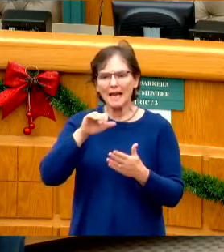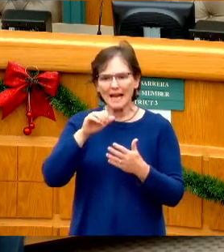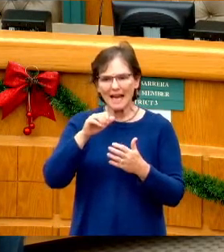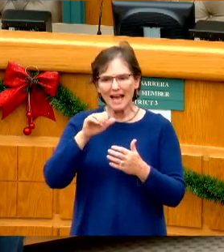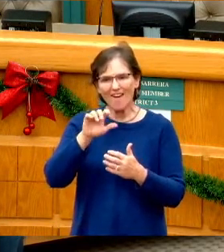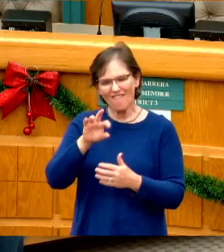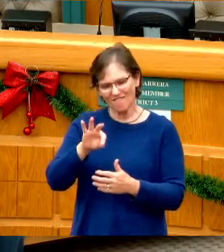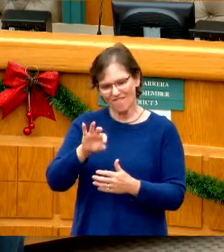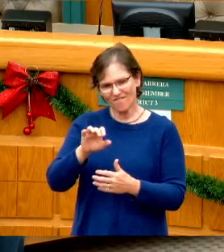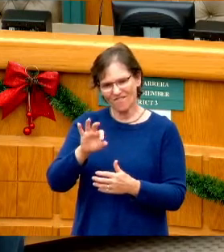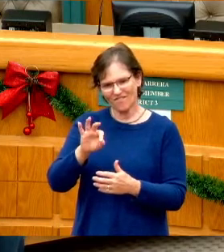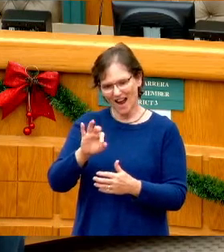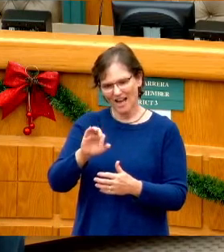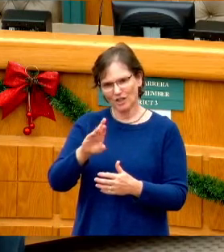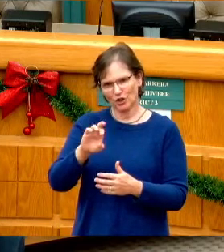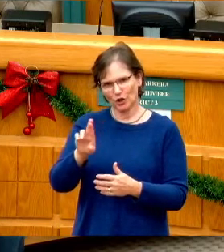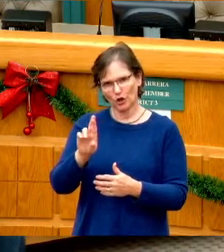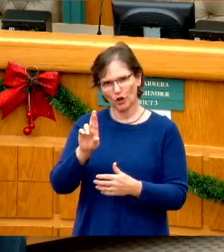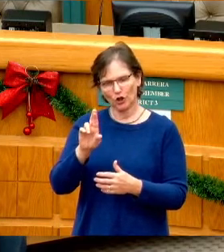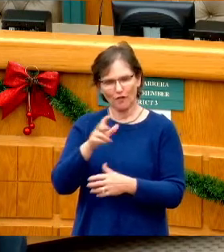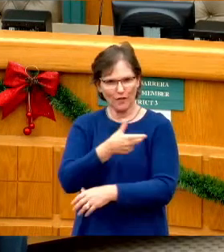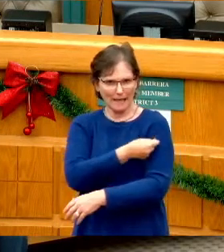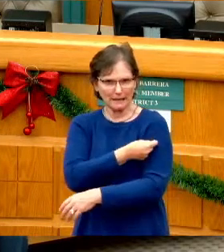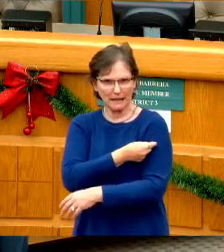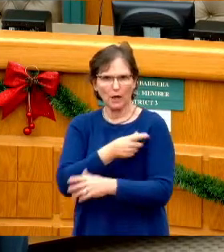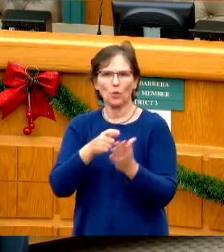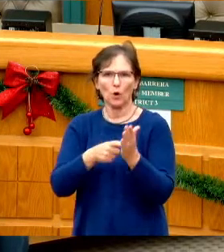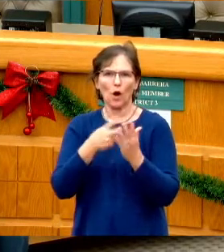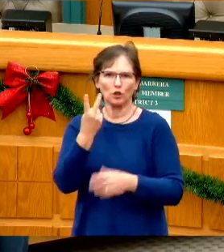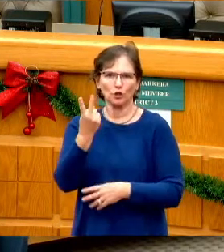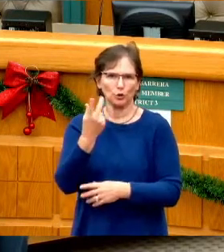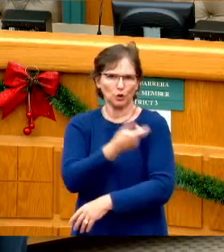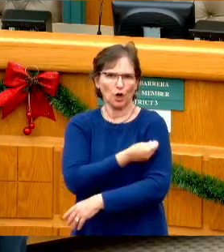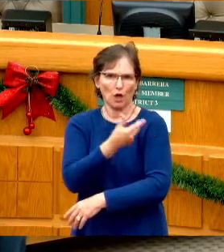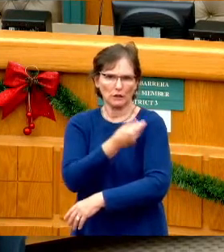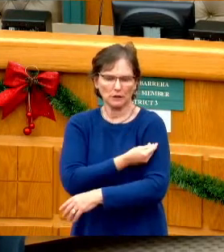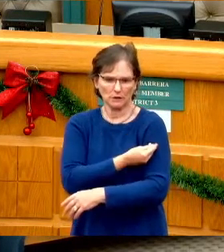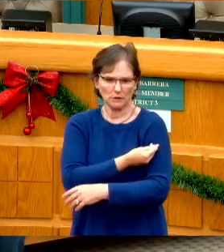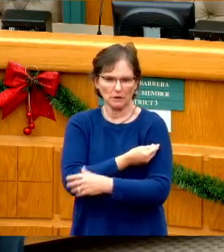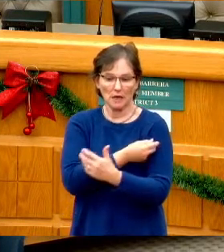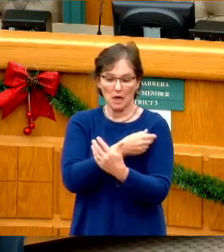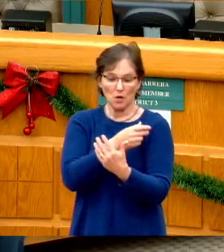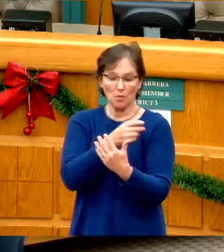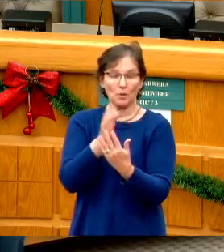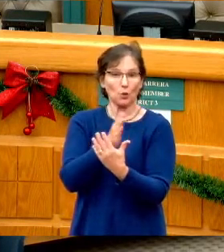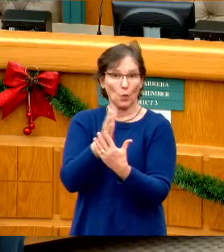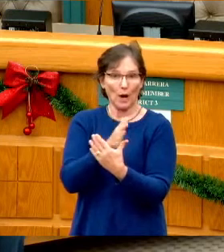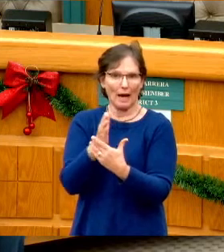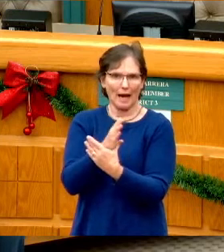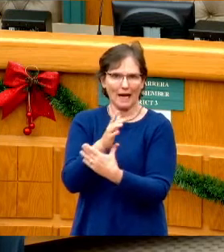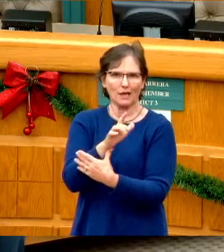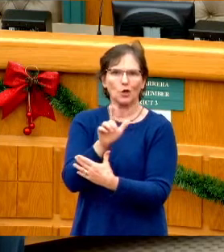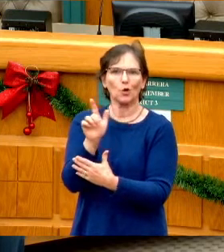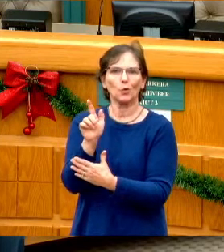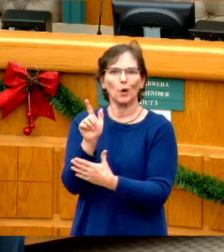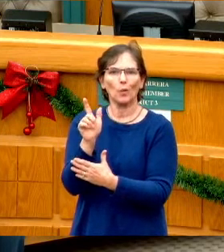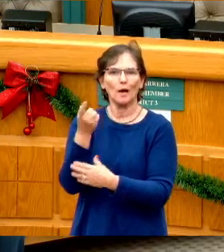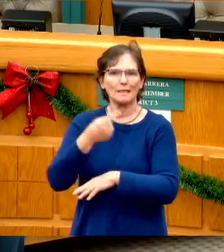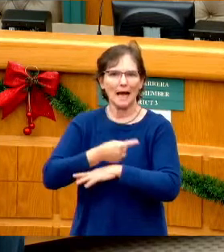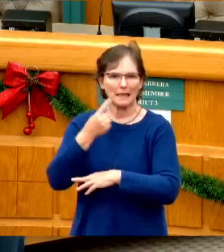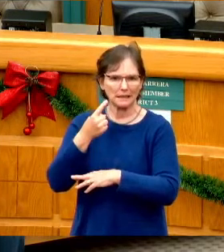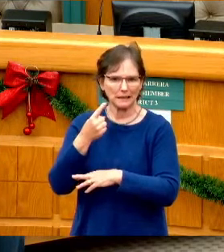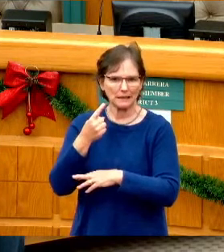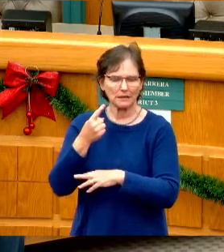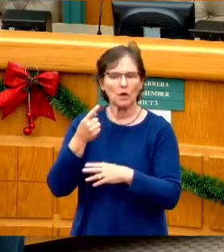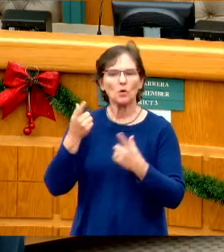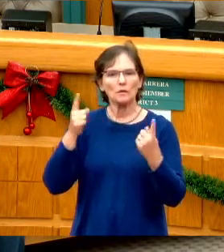answer is yes. CDC is actually doing something phenomenal for the states, and that is that they're holding back that second